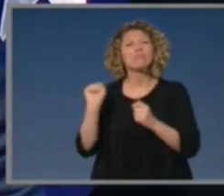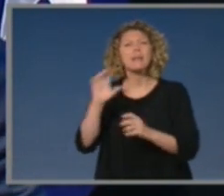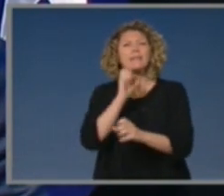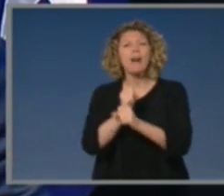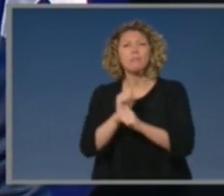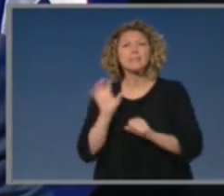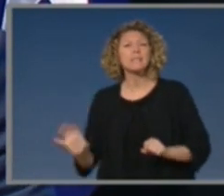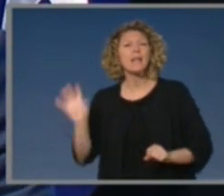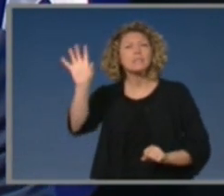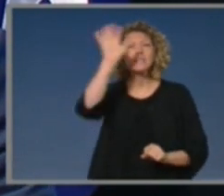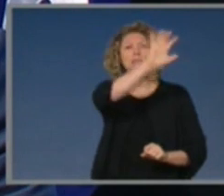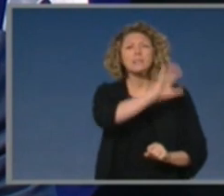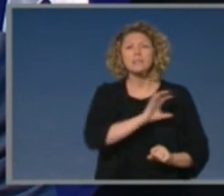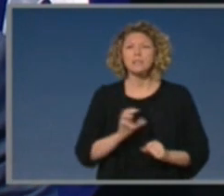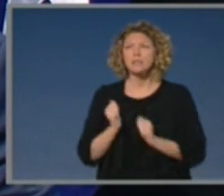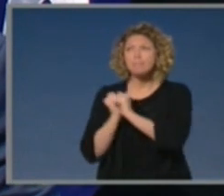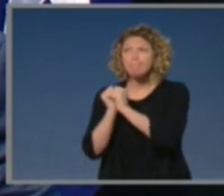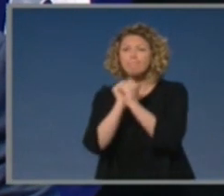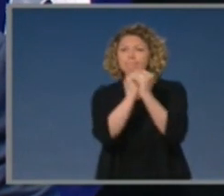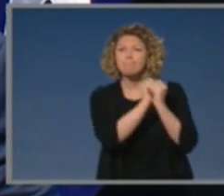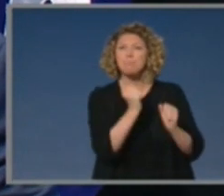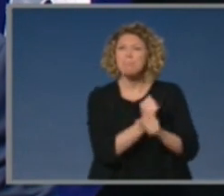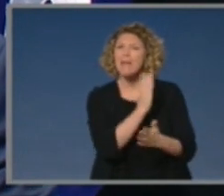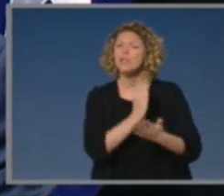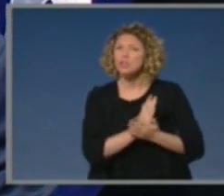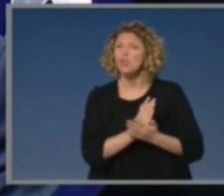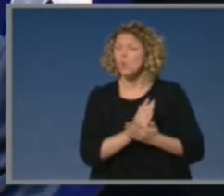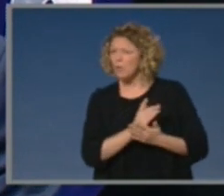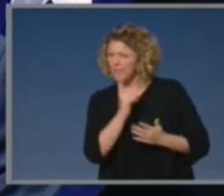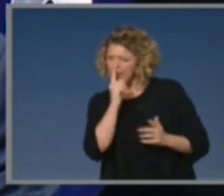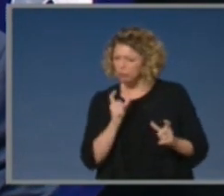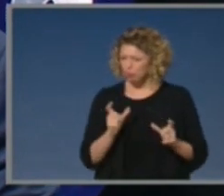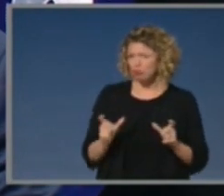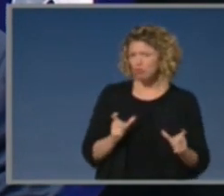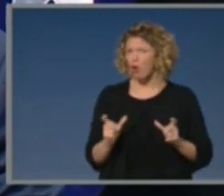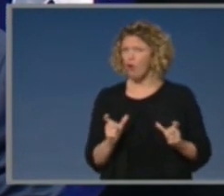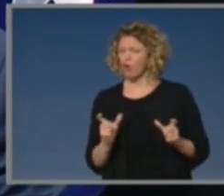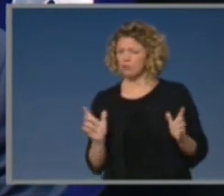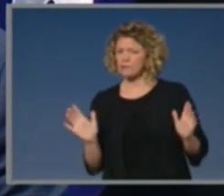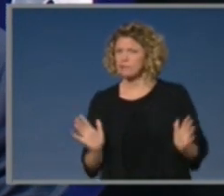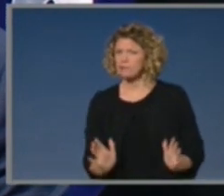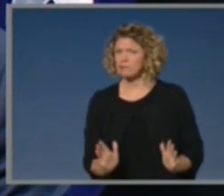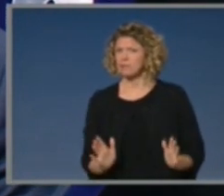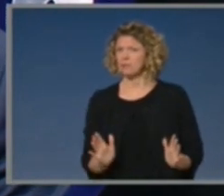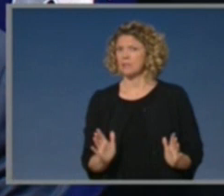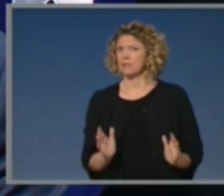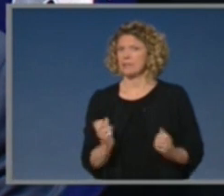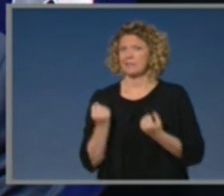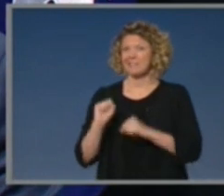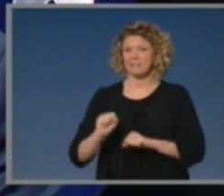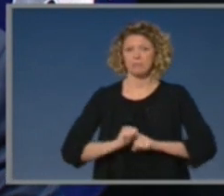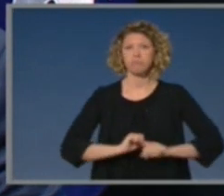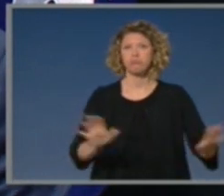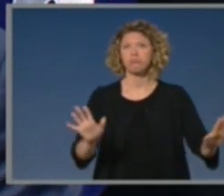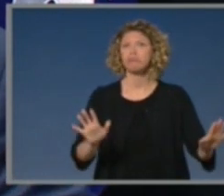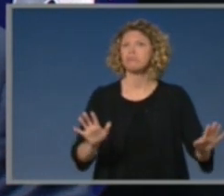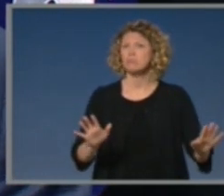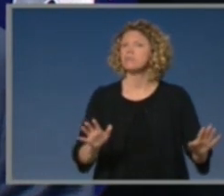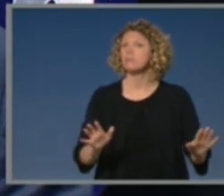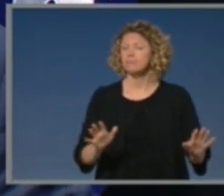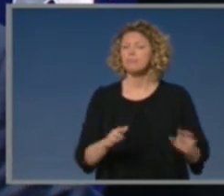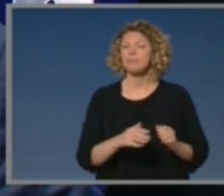ensure that we've been able to manage and contain the outbreak of the virus here in Australia. And